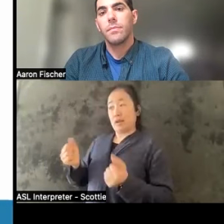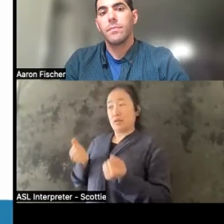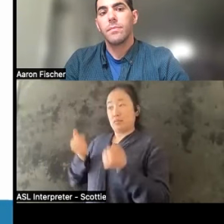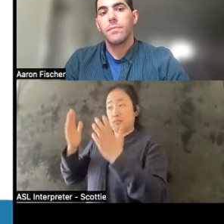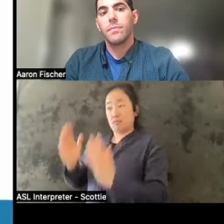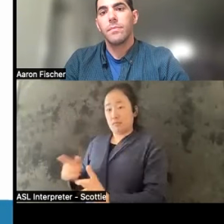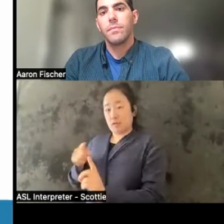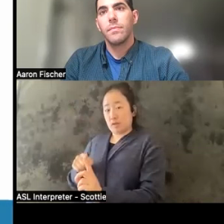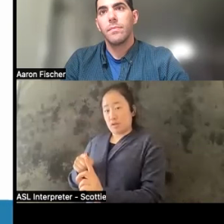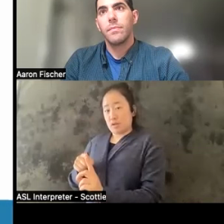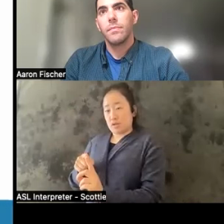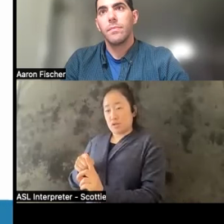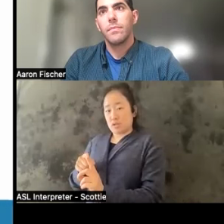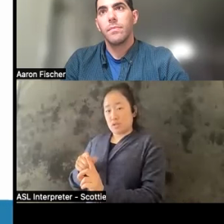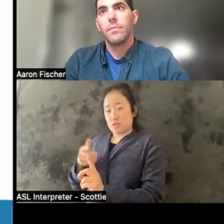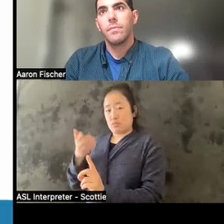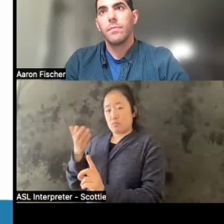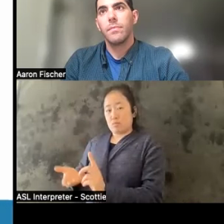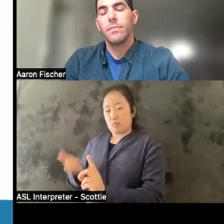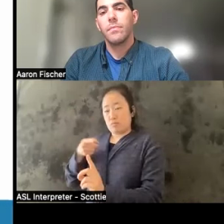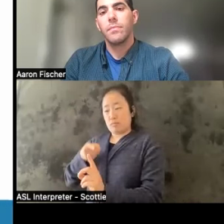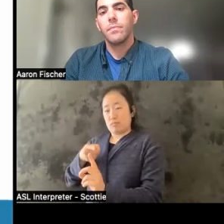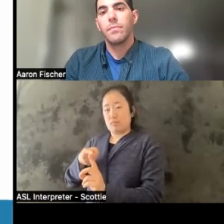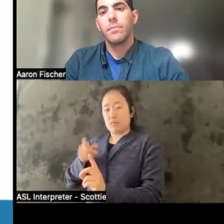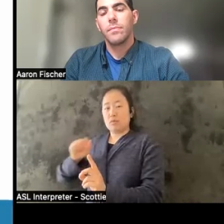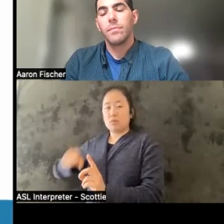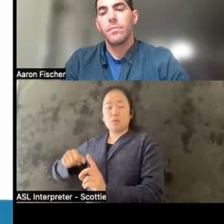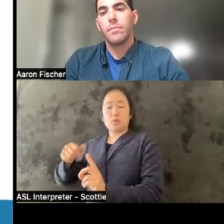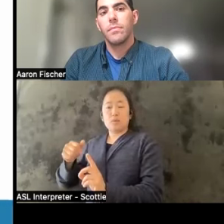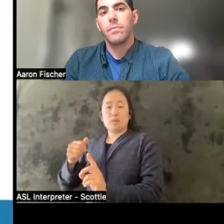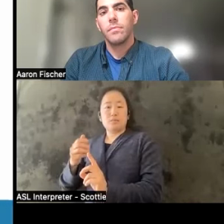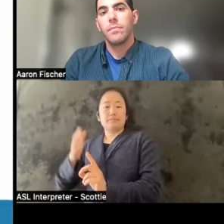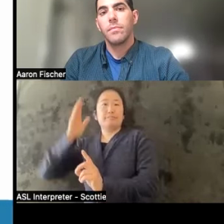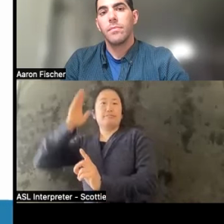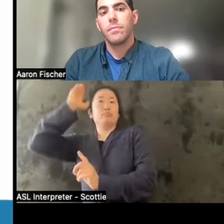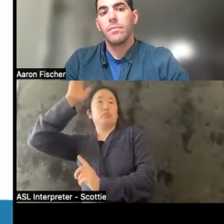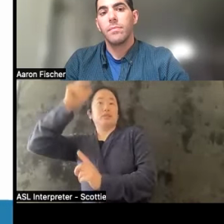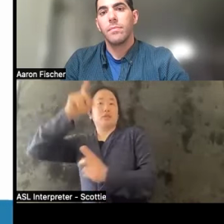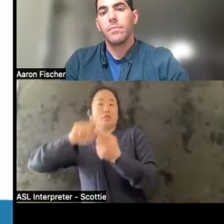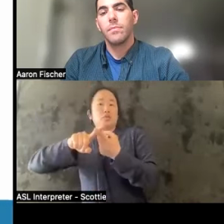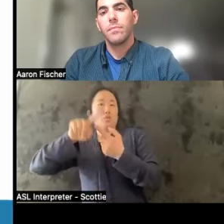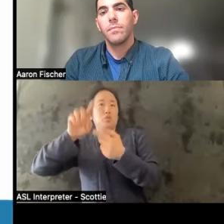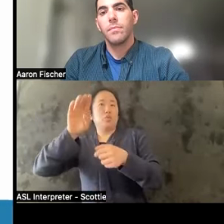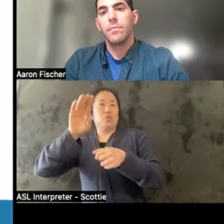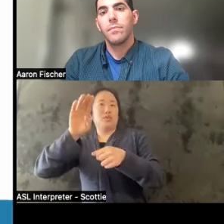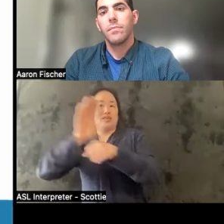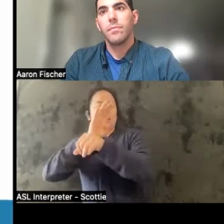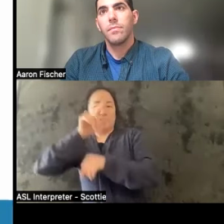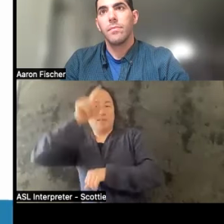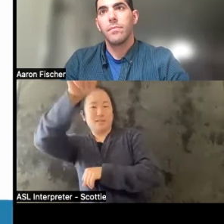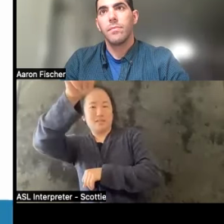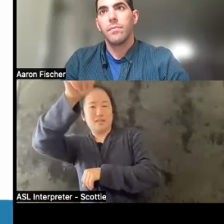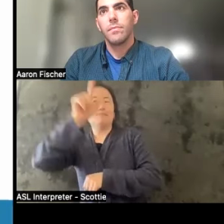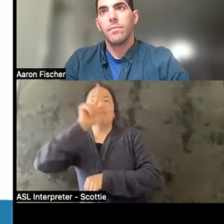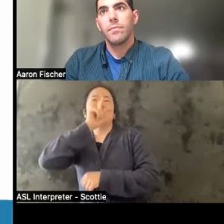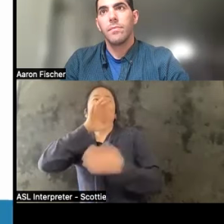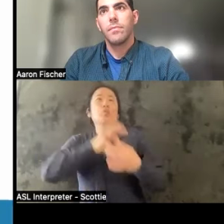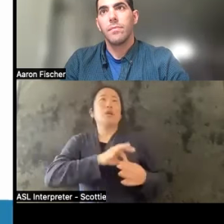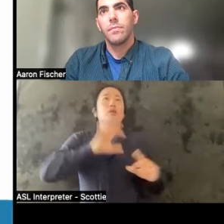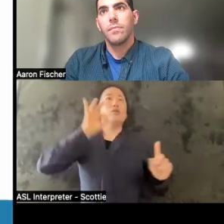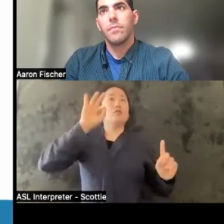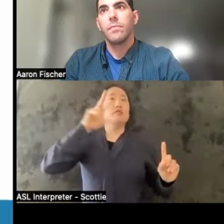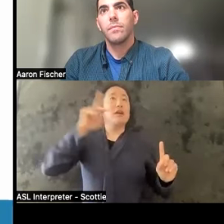a presentation to the employer that has nothing to do with Frank or any other particular person, but just like, here